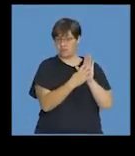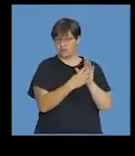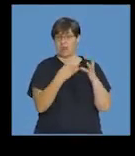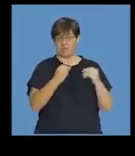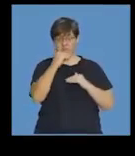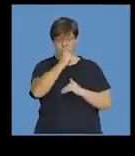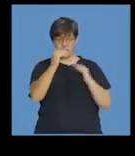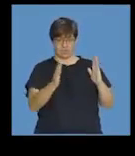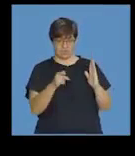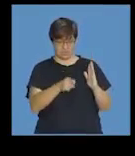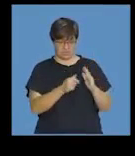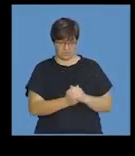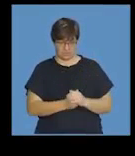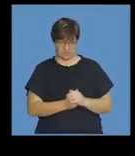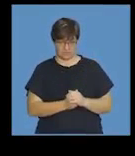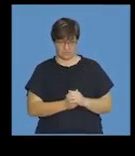have a box.